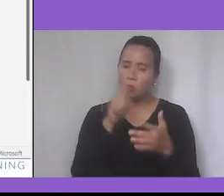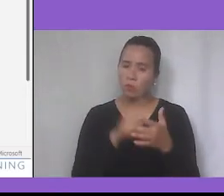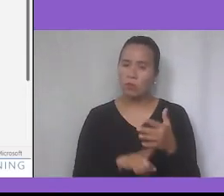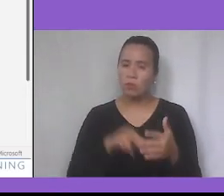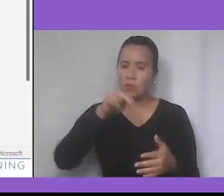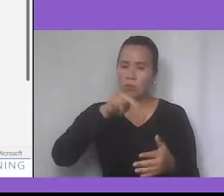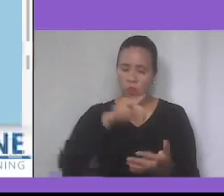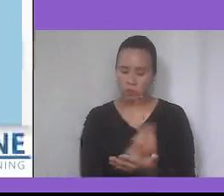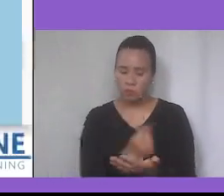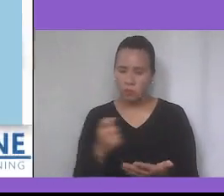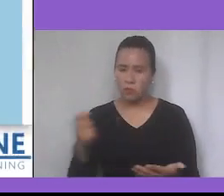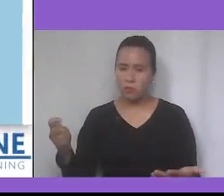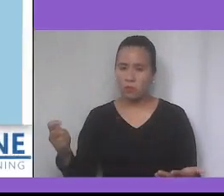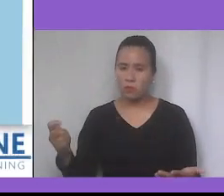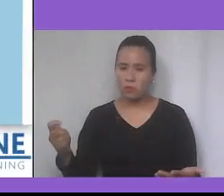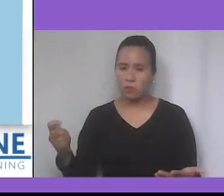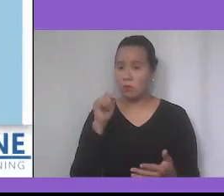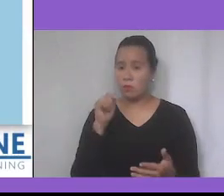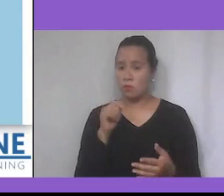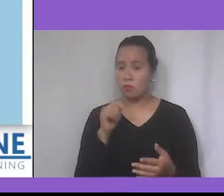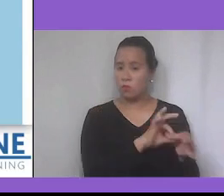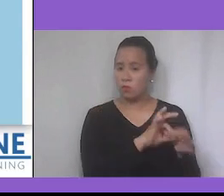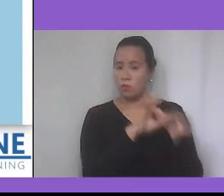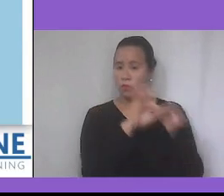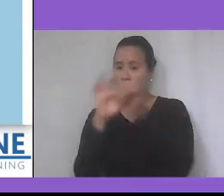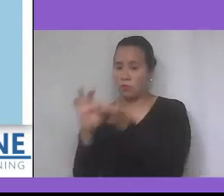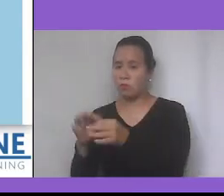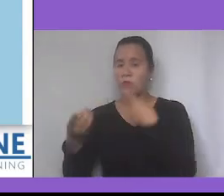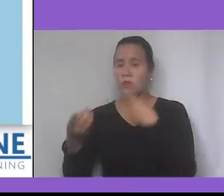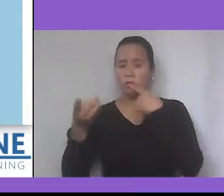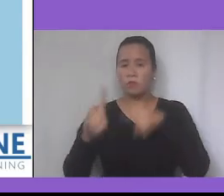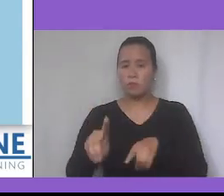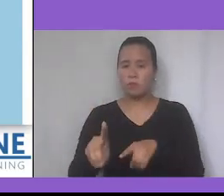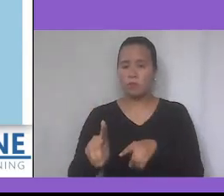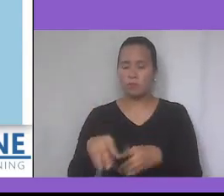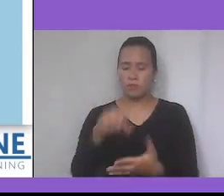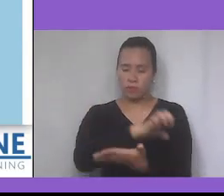i-correct, ano yung dapat nating gamitin na tool.